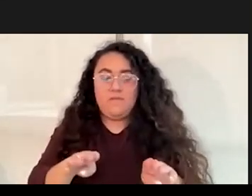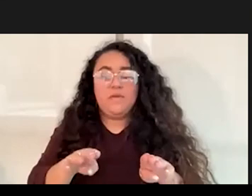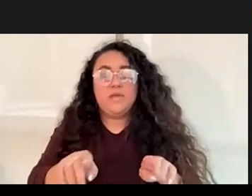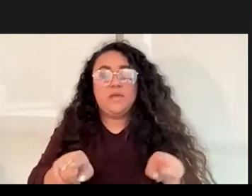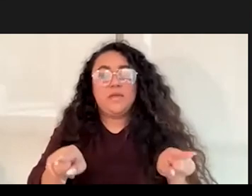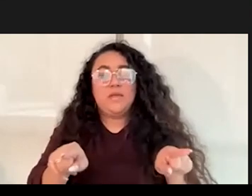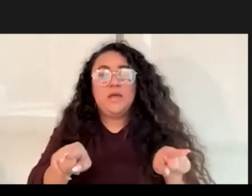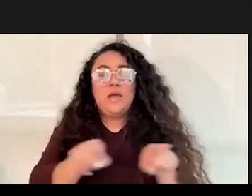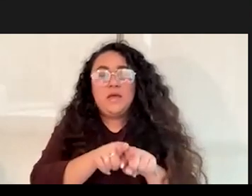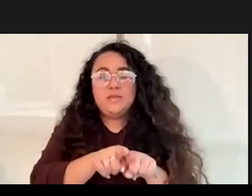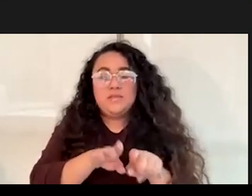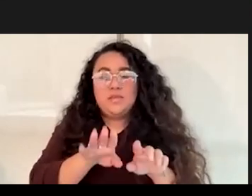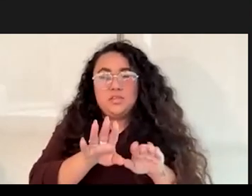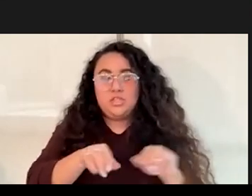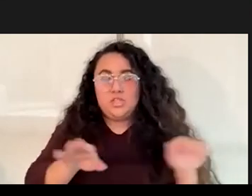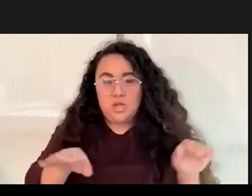would. But